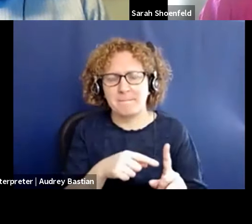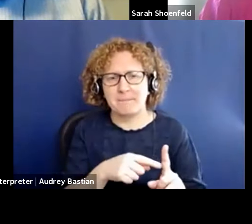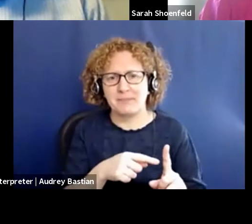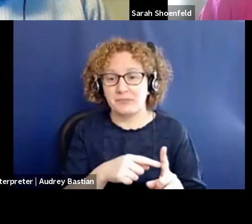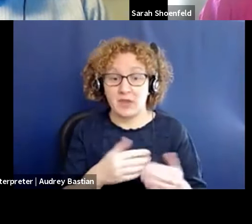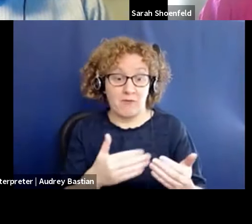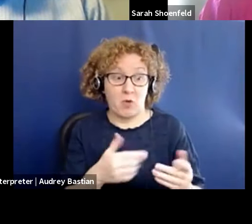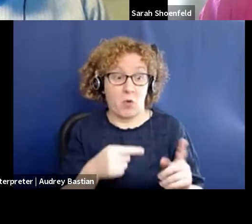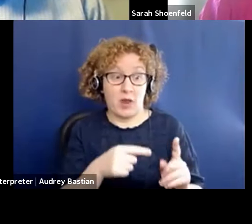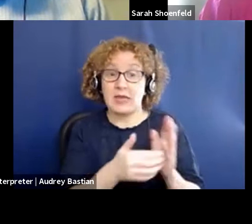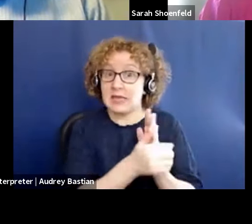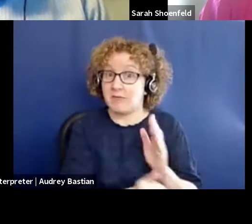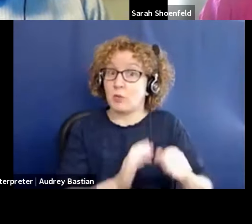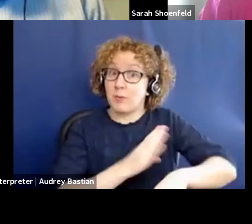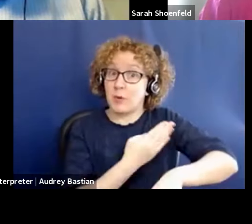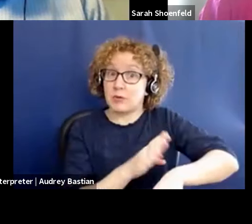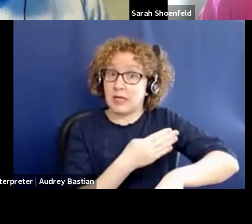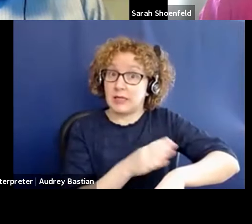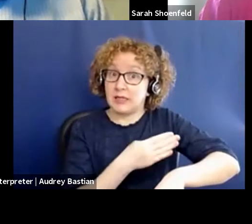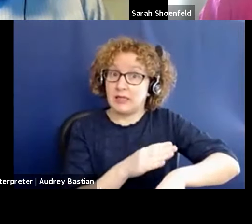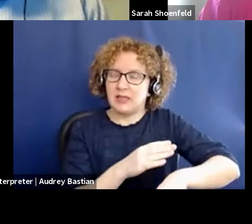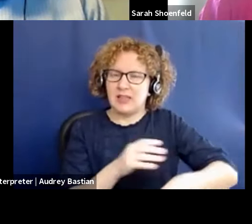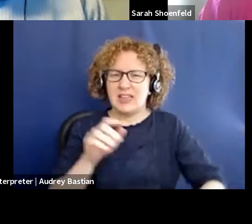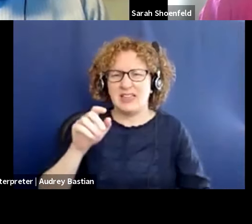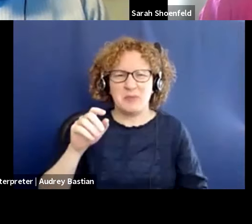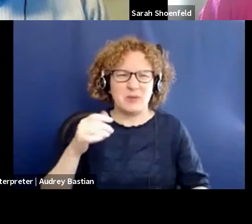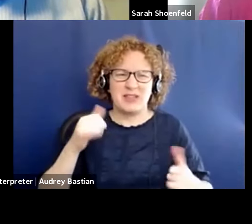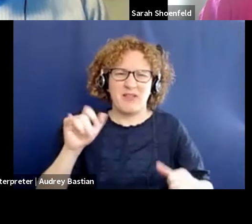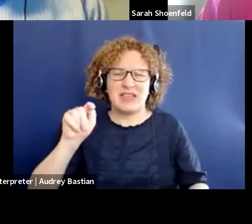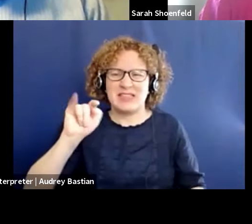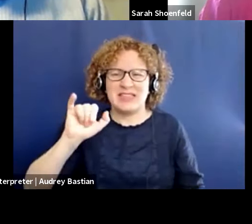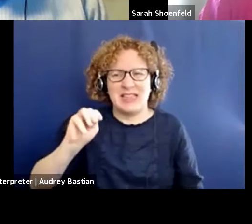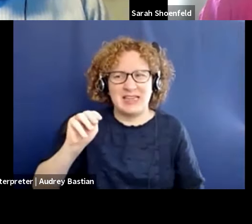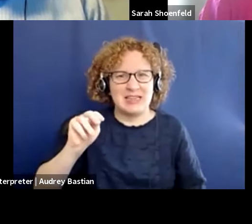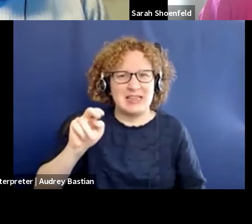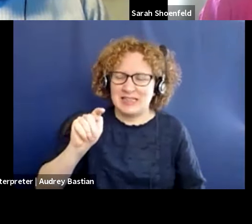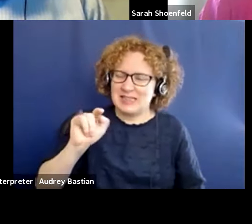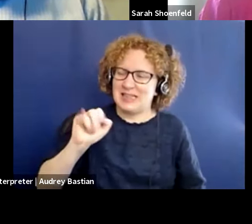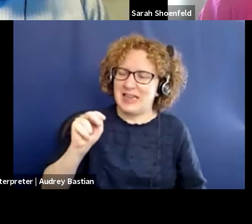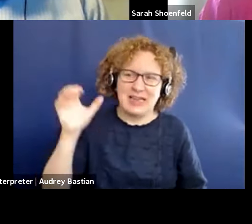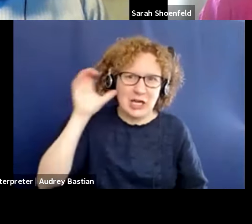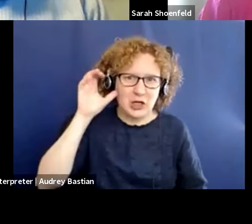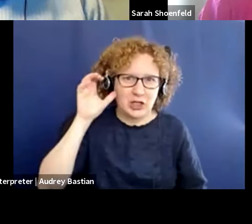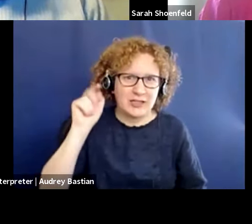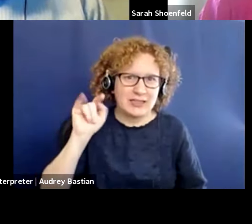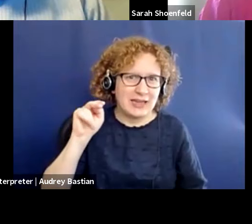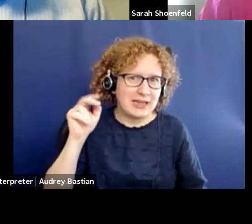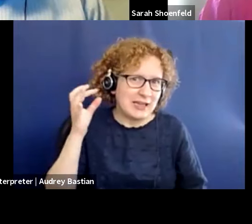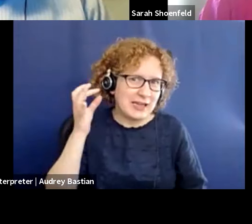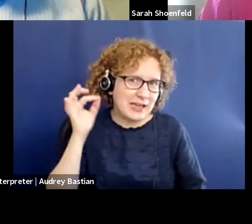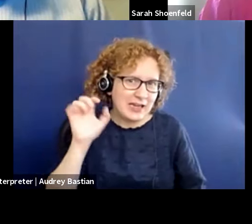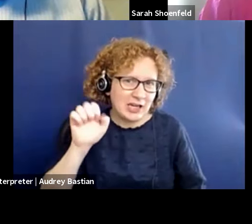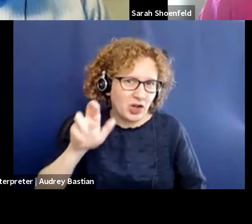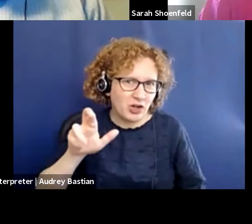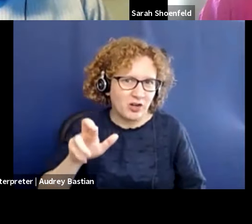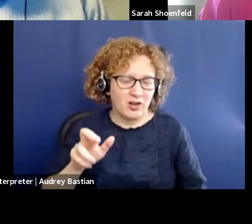although he had some gifts with music, that he had a tin ear or something. And he gave up going to college and trying to go into music because of